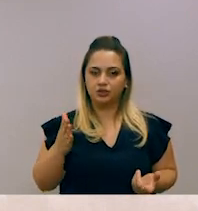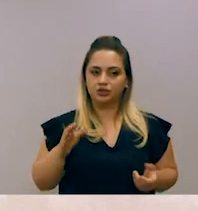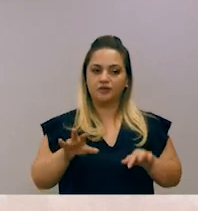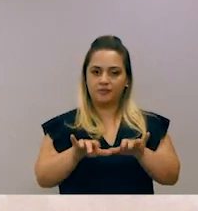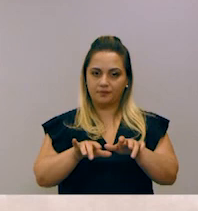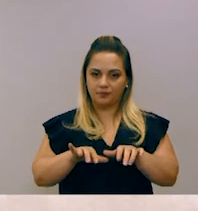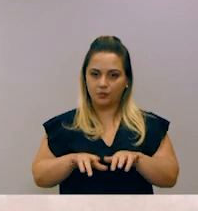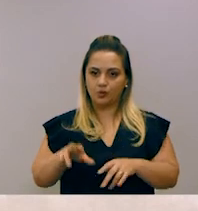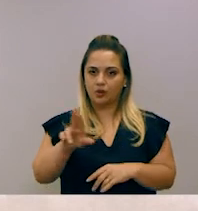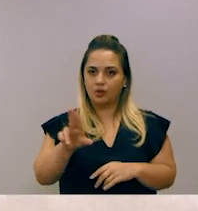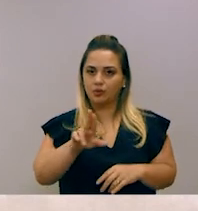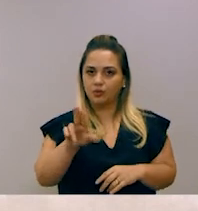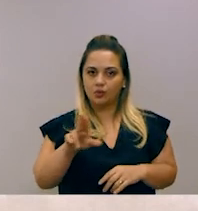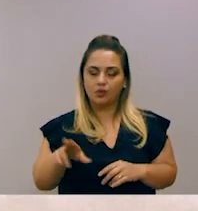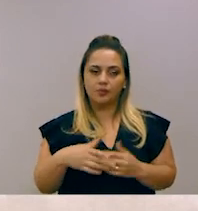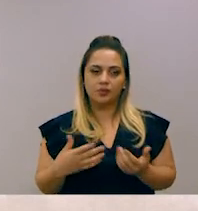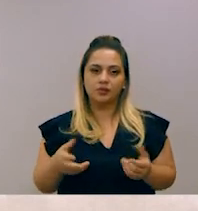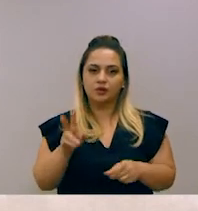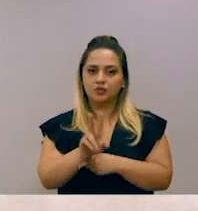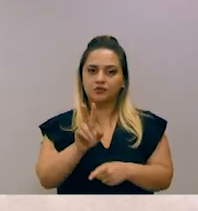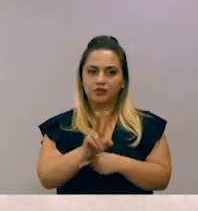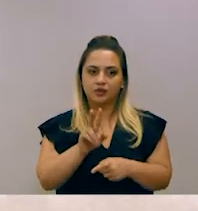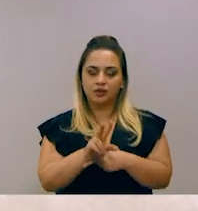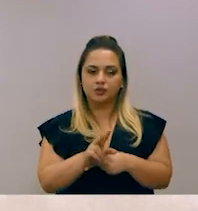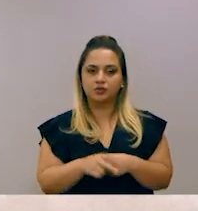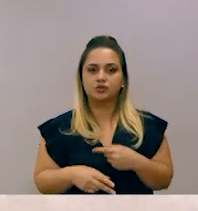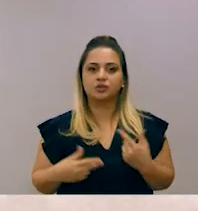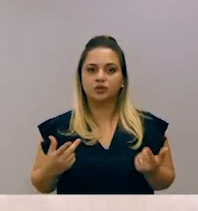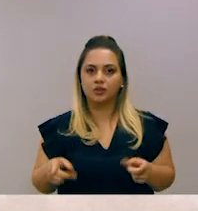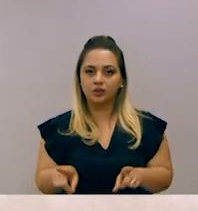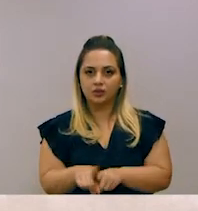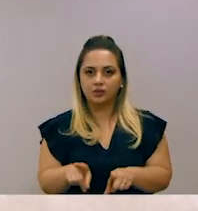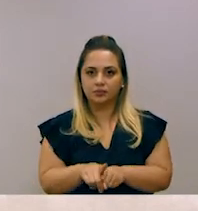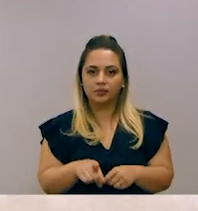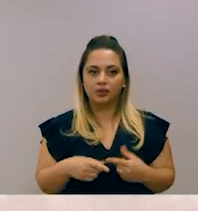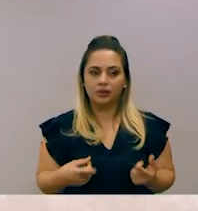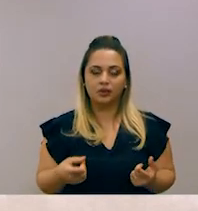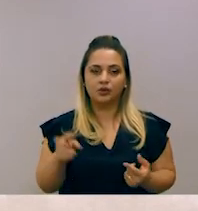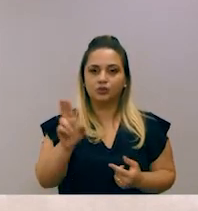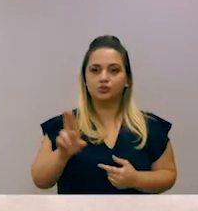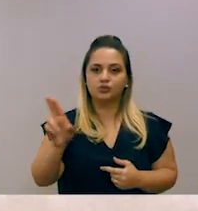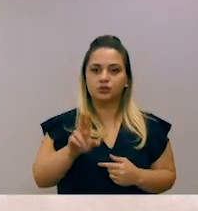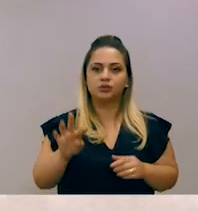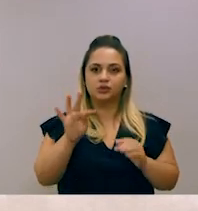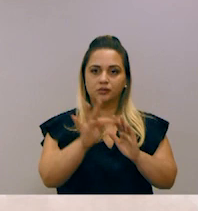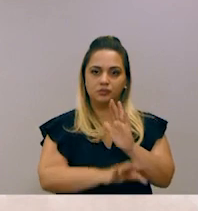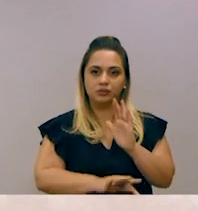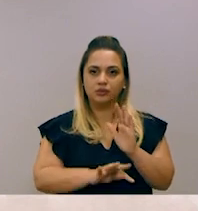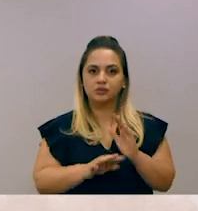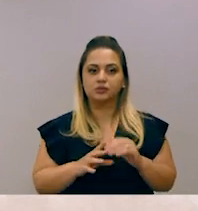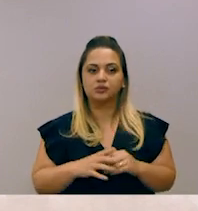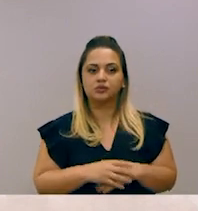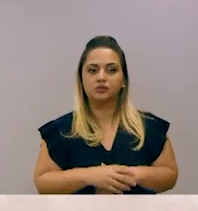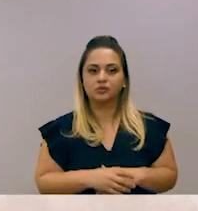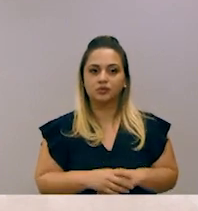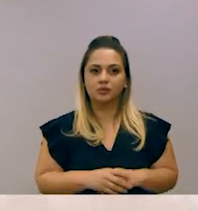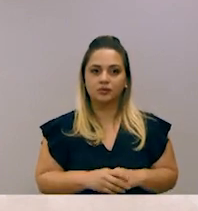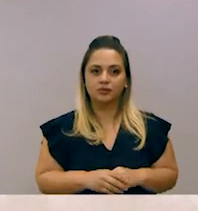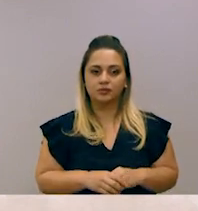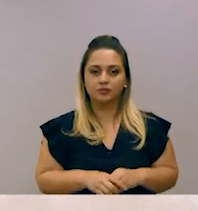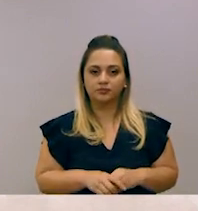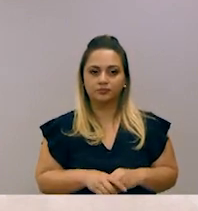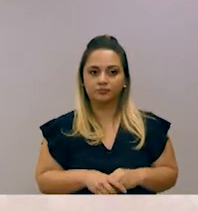the thesis. And so we're going to have supervised learning using texts.